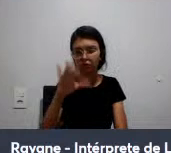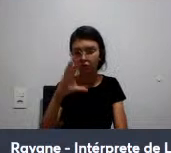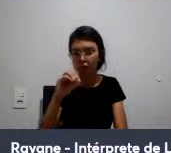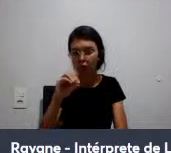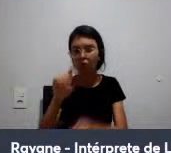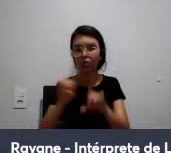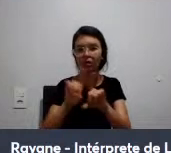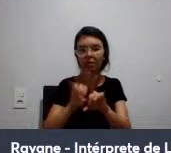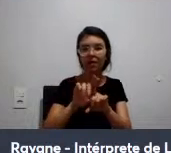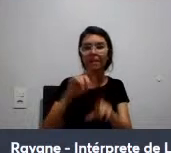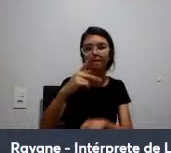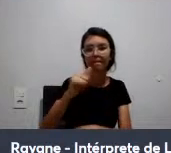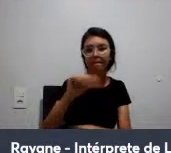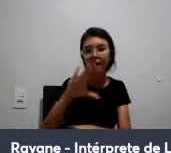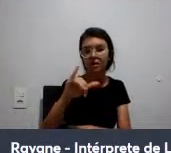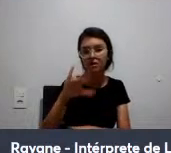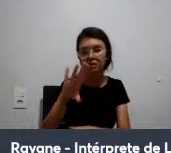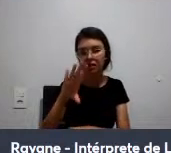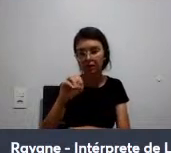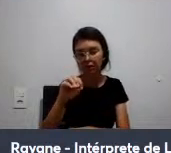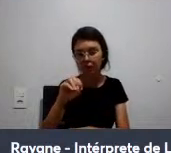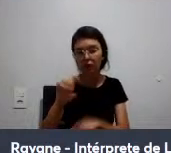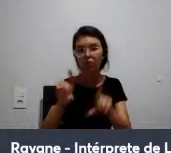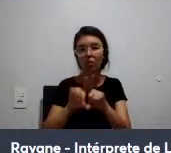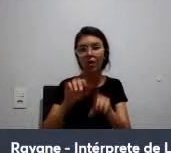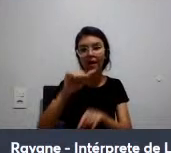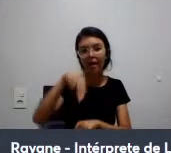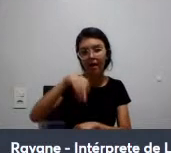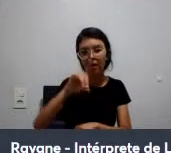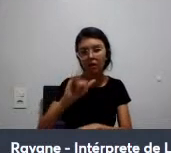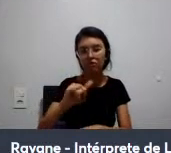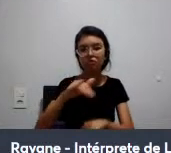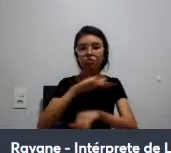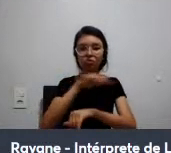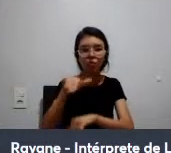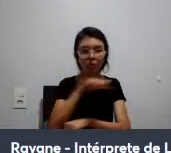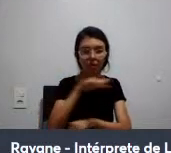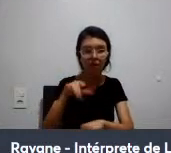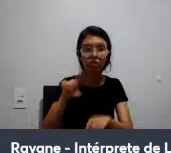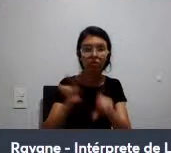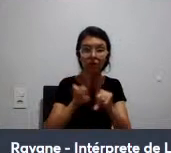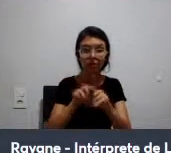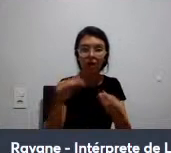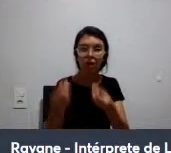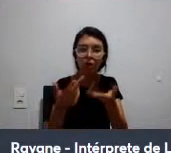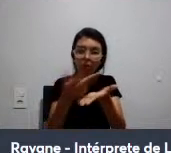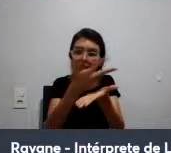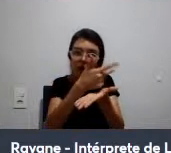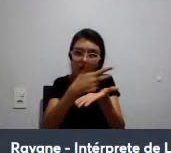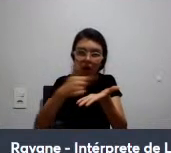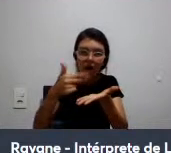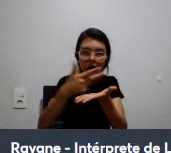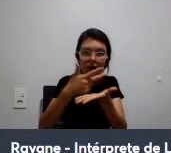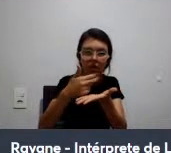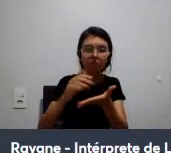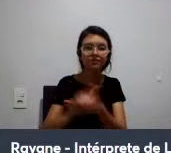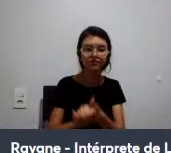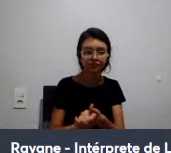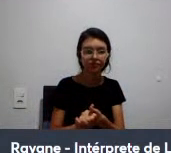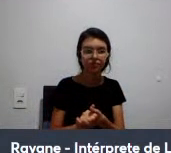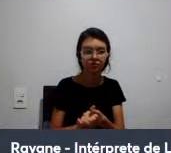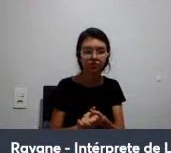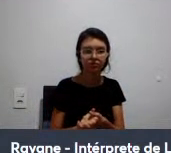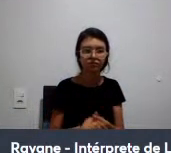Andes no meio, e uma ilustração da distribuição das plantas. So it's